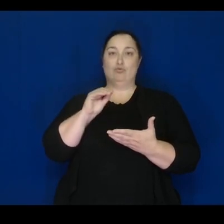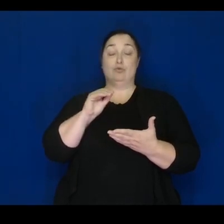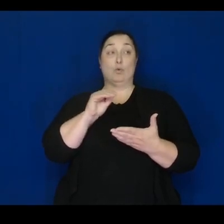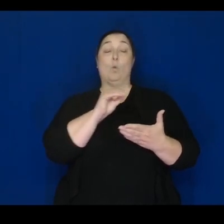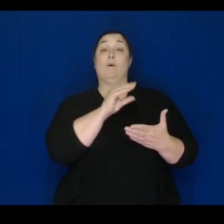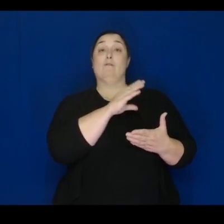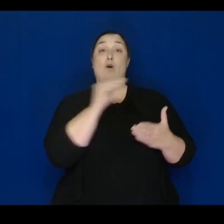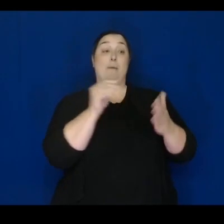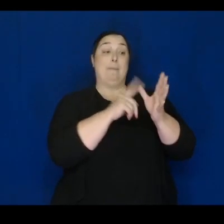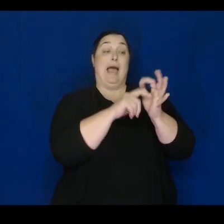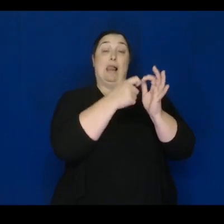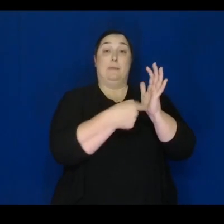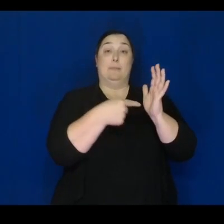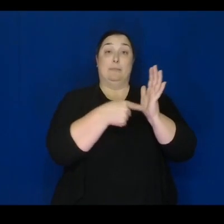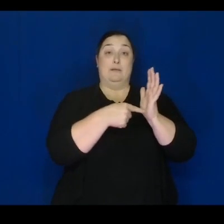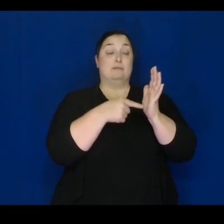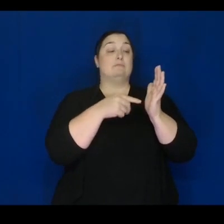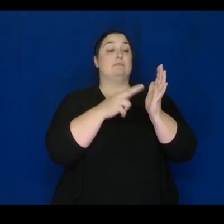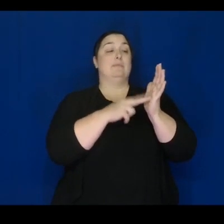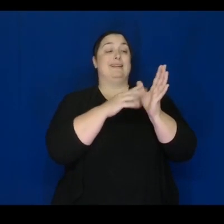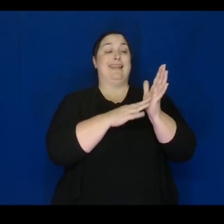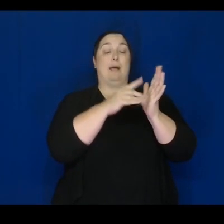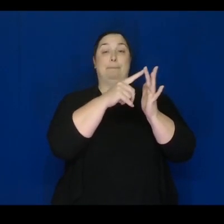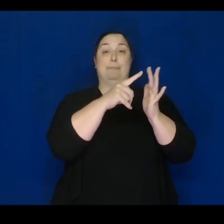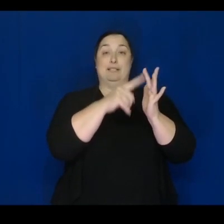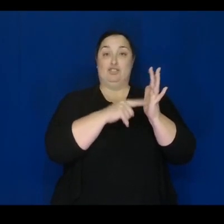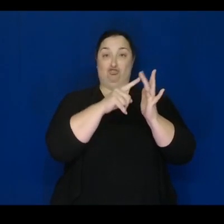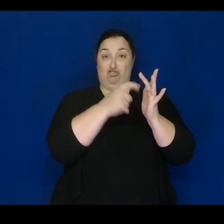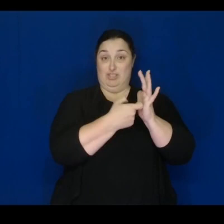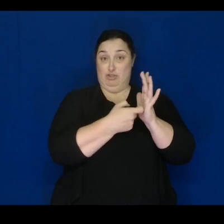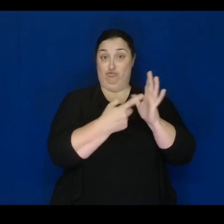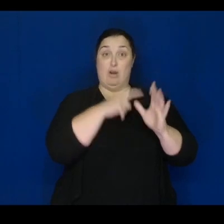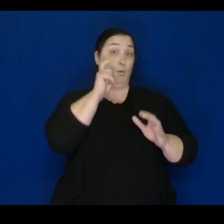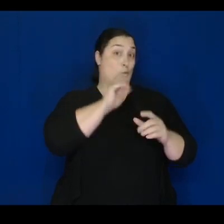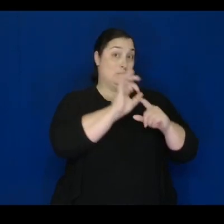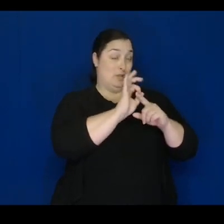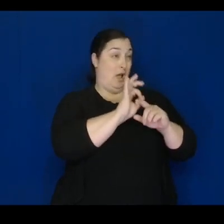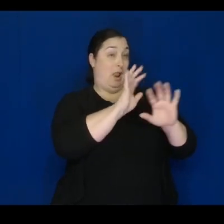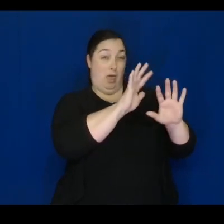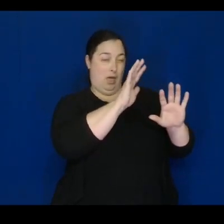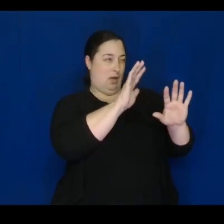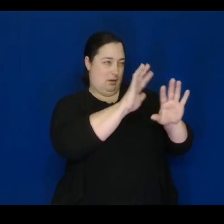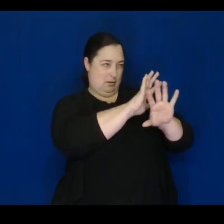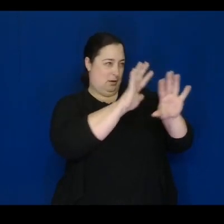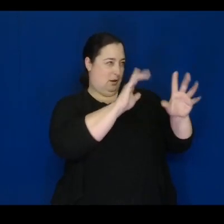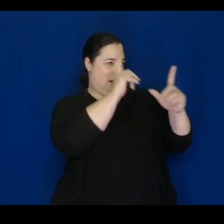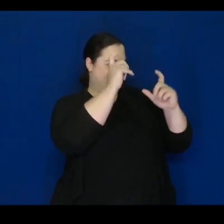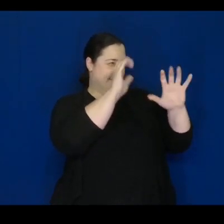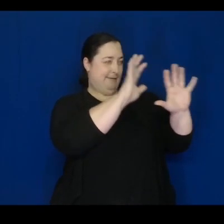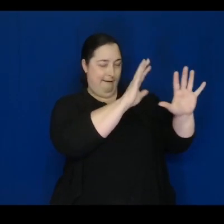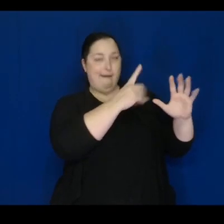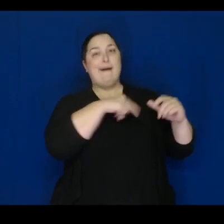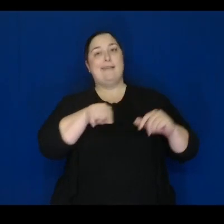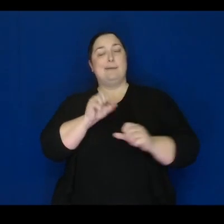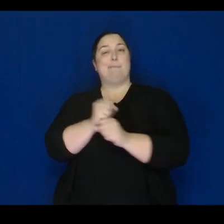watercolour practice, and the students had a chance to create their own landscape painting.